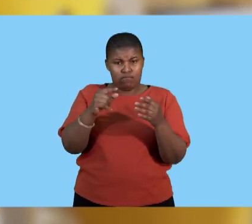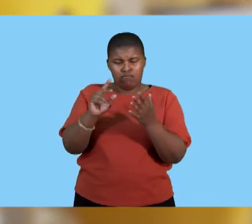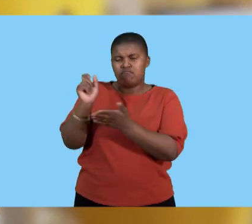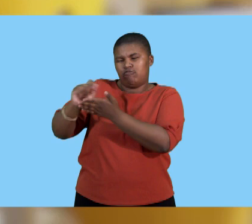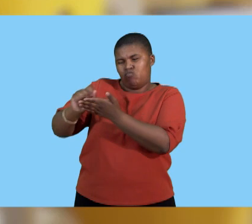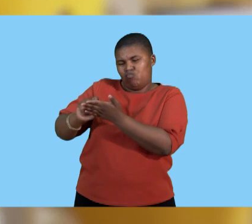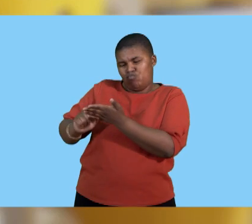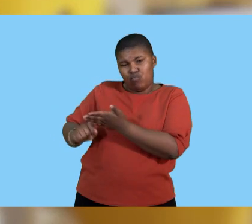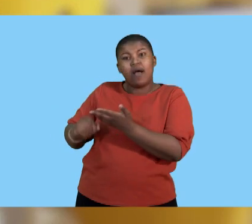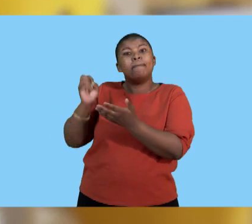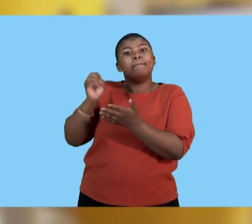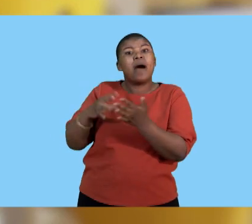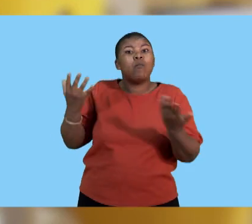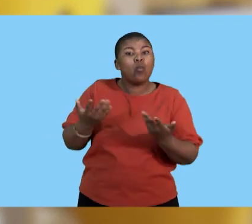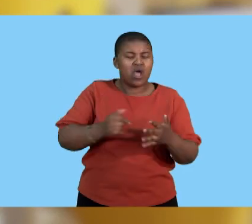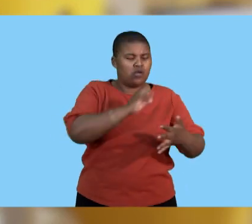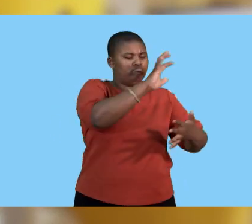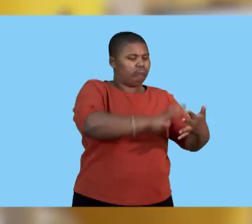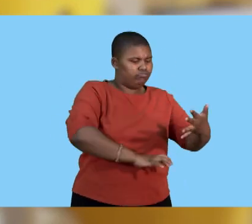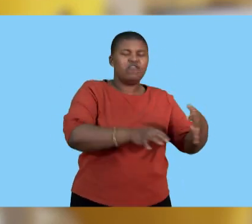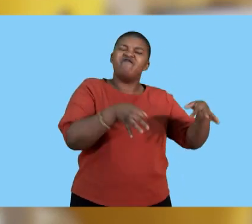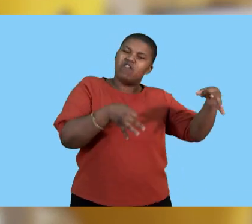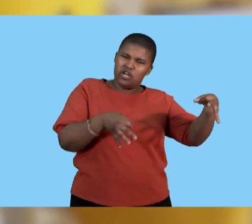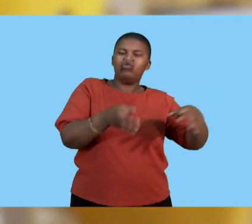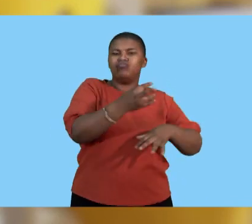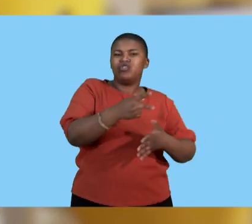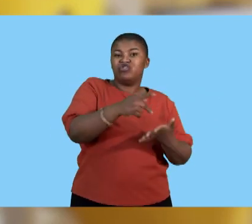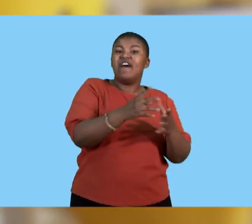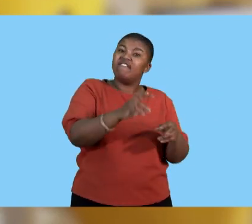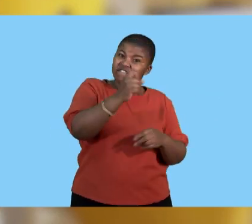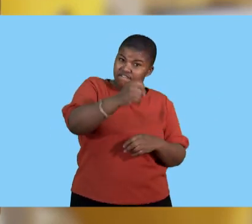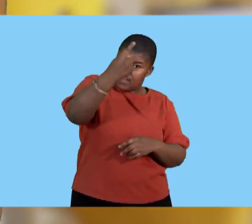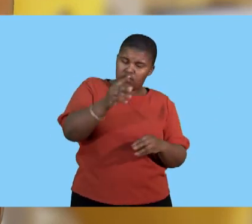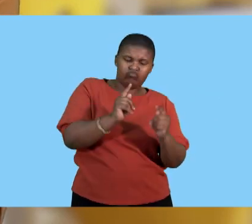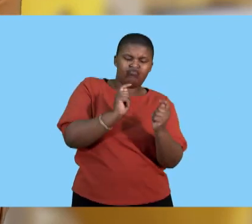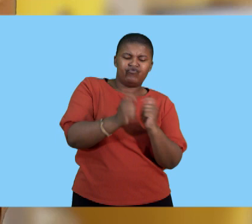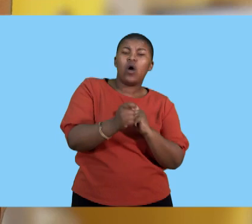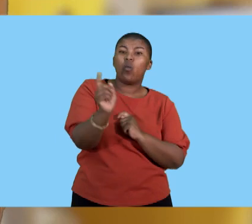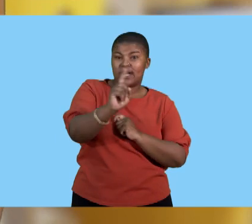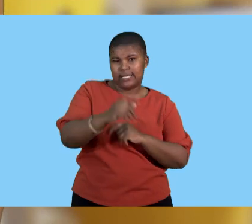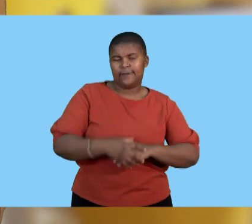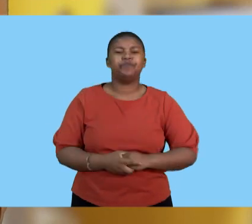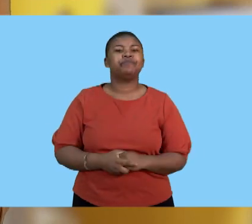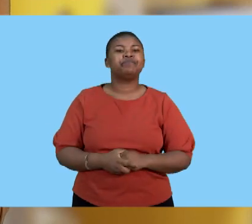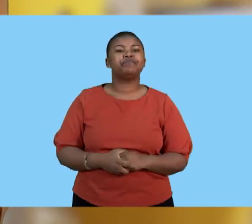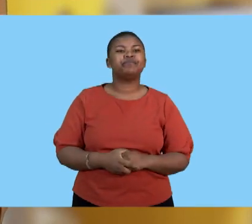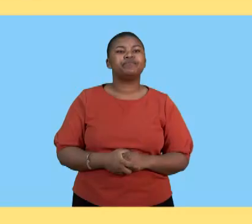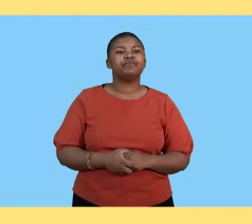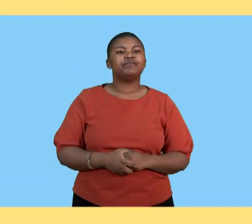notes that goes to the statement of financial position. So the first adjustment that we have reads as